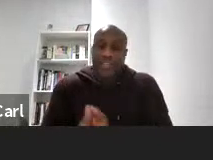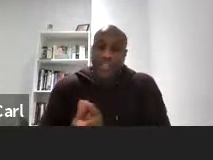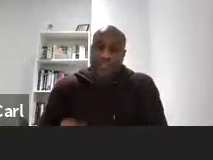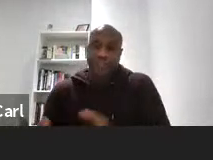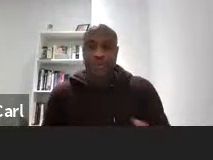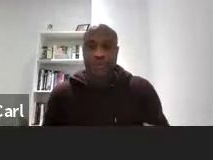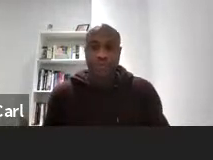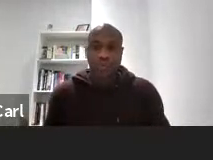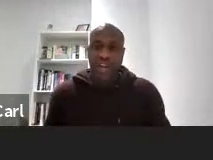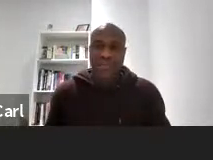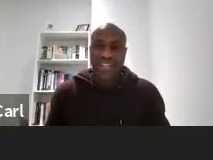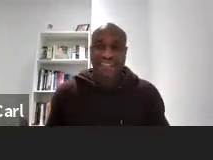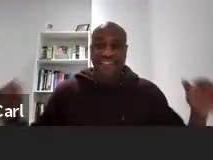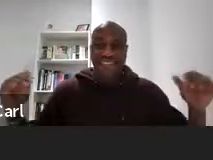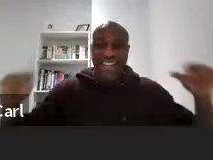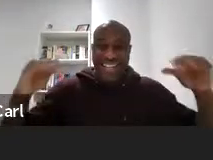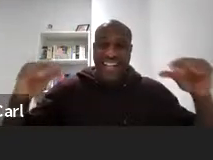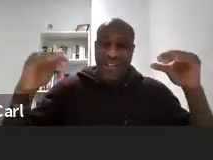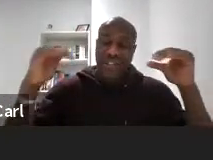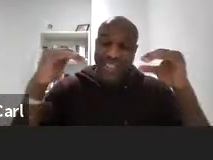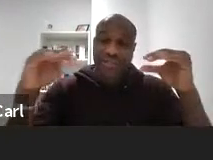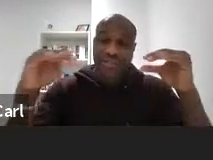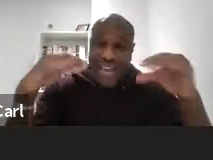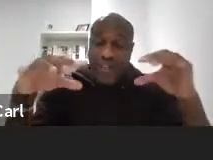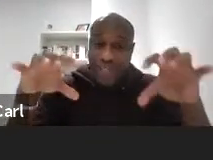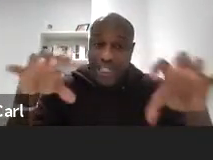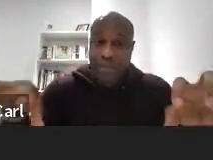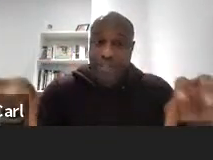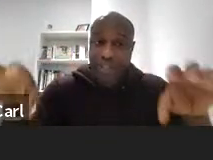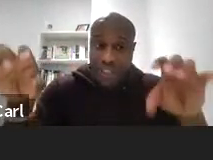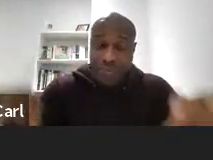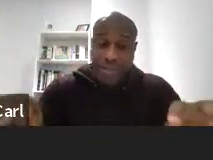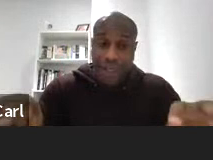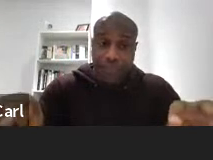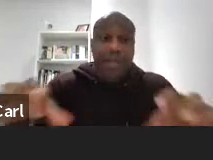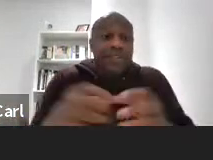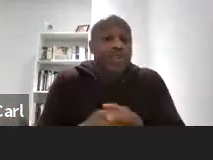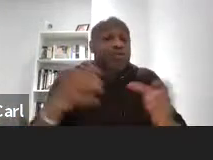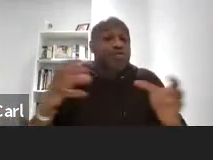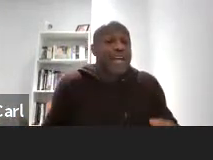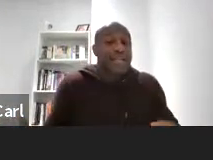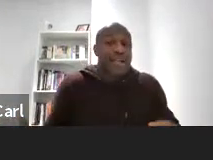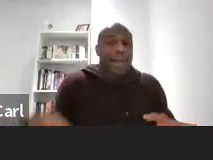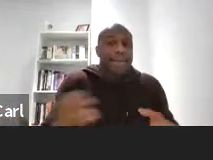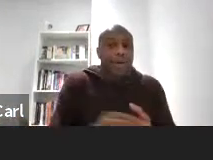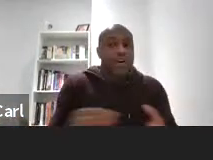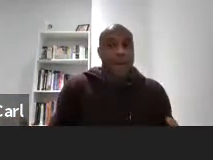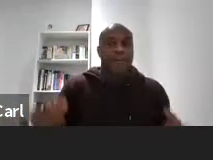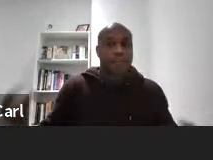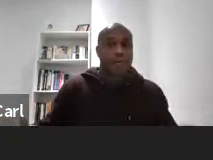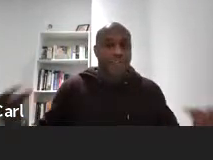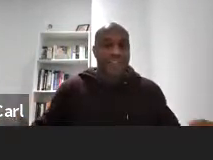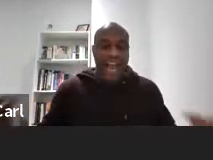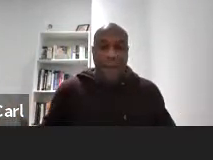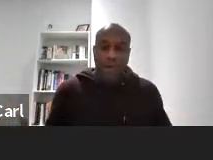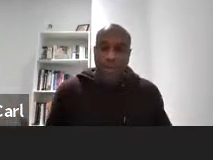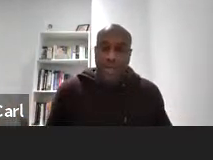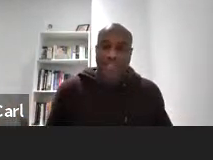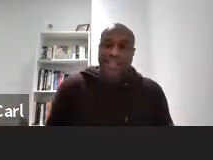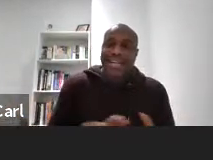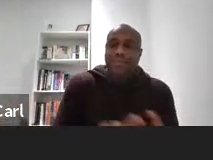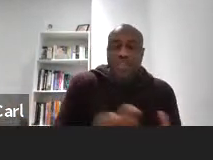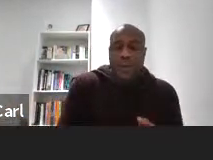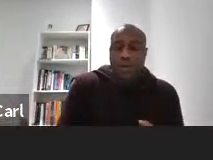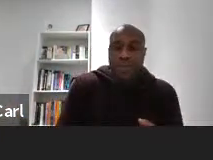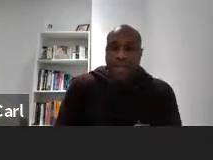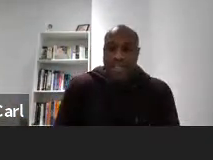a range of different tools where you need very little technical experience to use them to create a mock-up of what this app will look